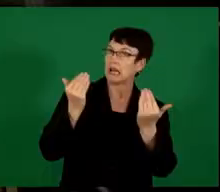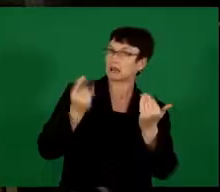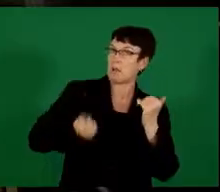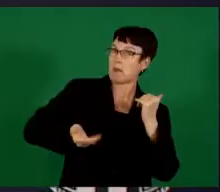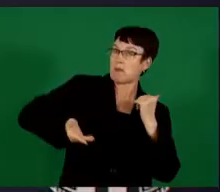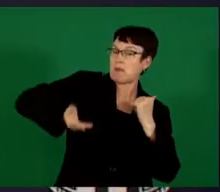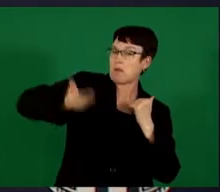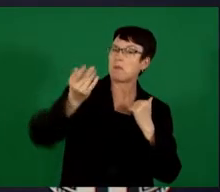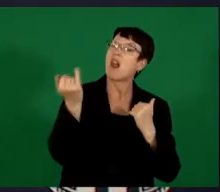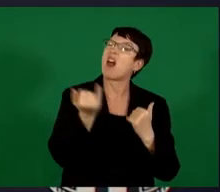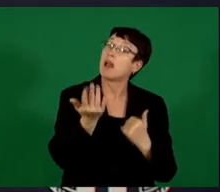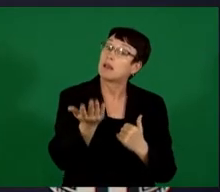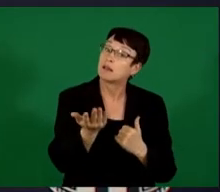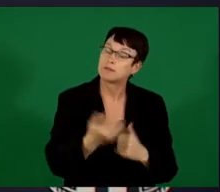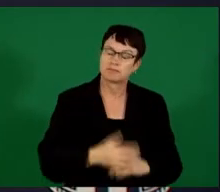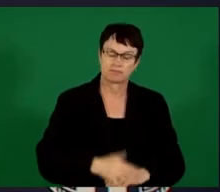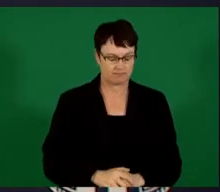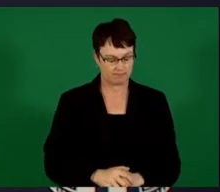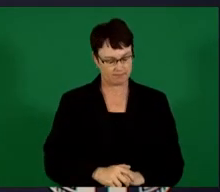Mrs. Yanda?